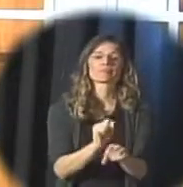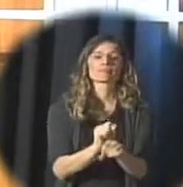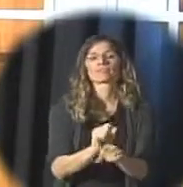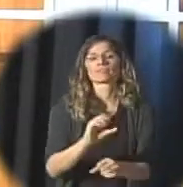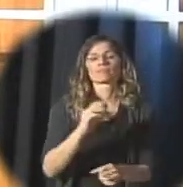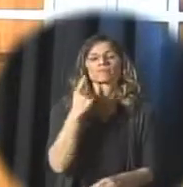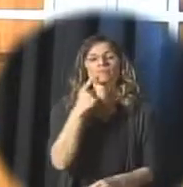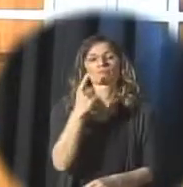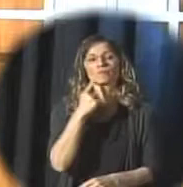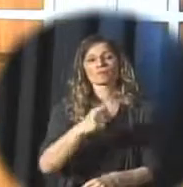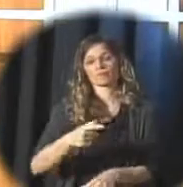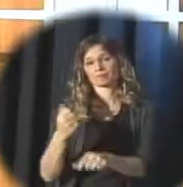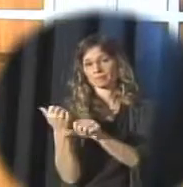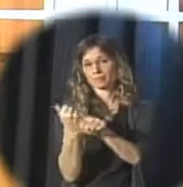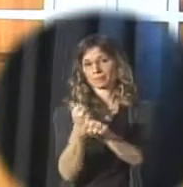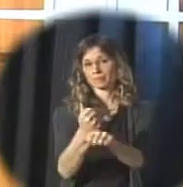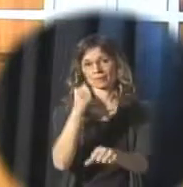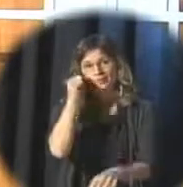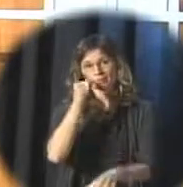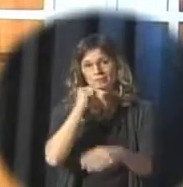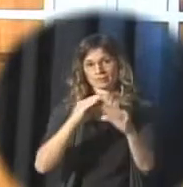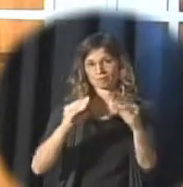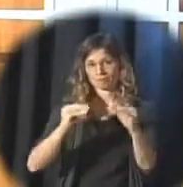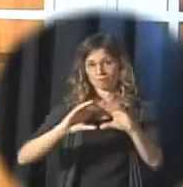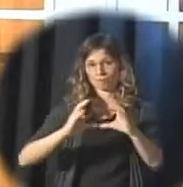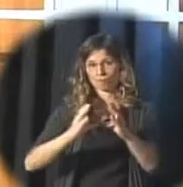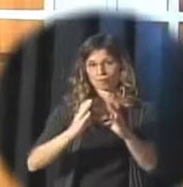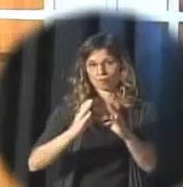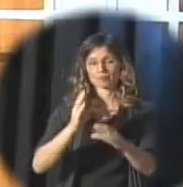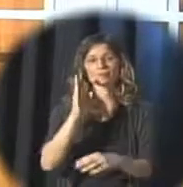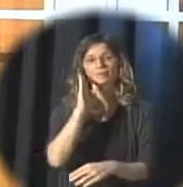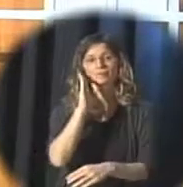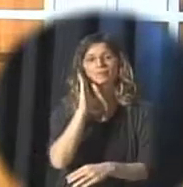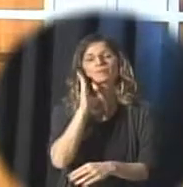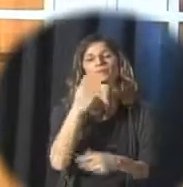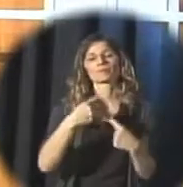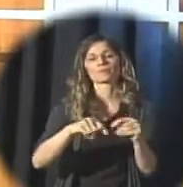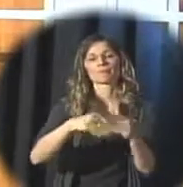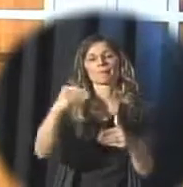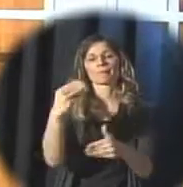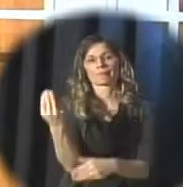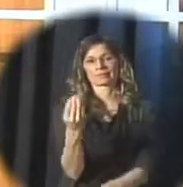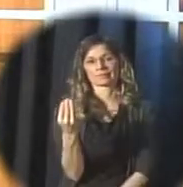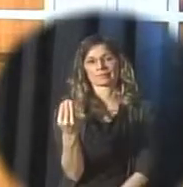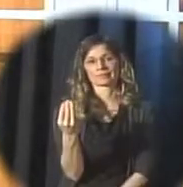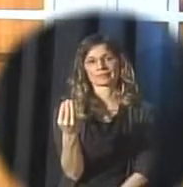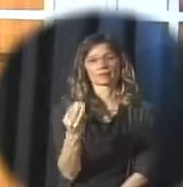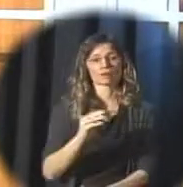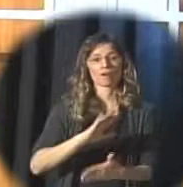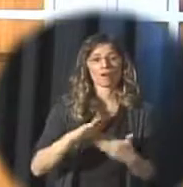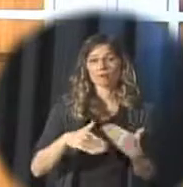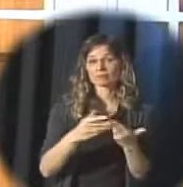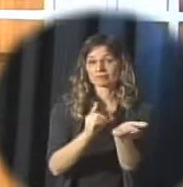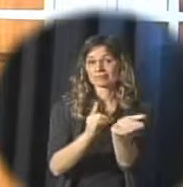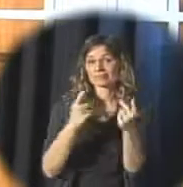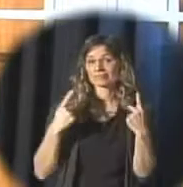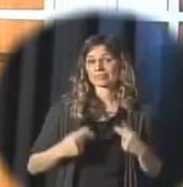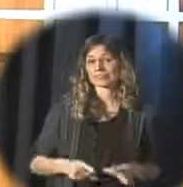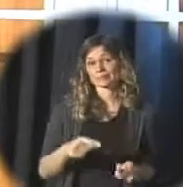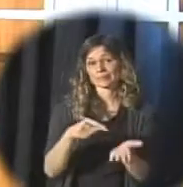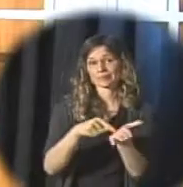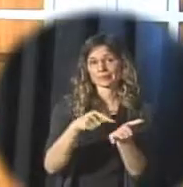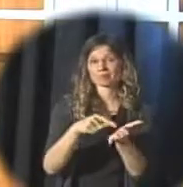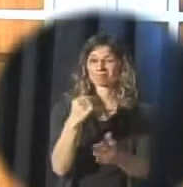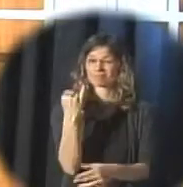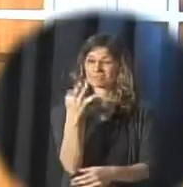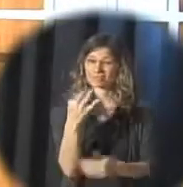tryouts are Monday and Tuesday at 3 Girls need to have their physicals turned in Any questions? See Coach Bradford in